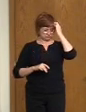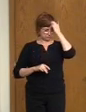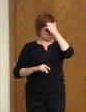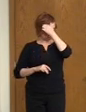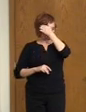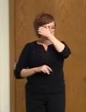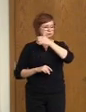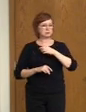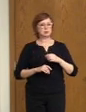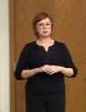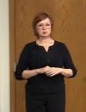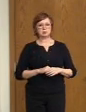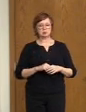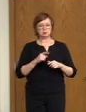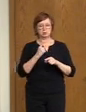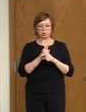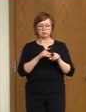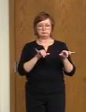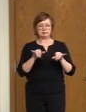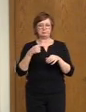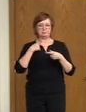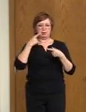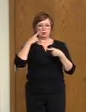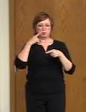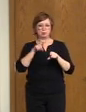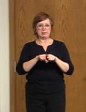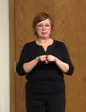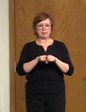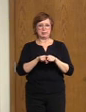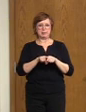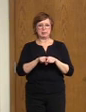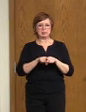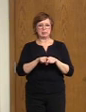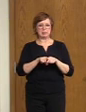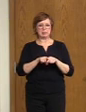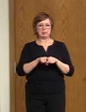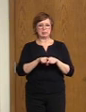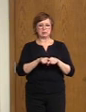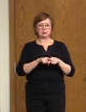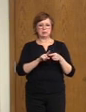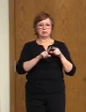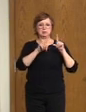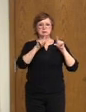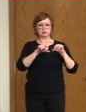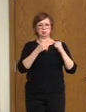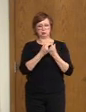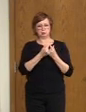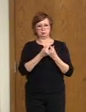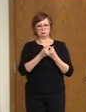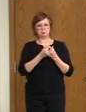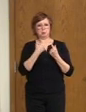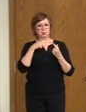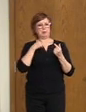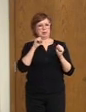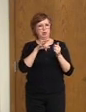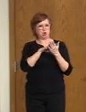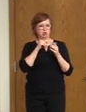Yeah, I'll just echo the comments of my colleagues. I think the pilot's going to be really important for